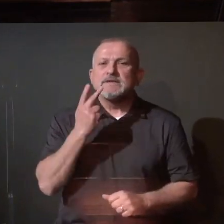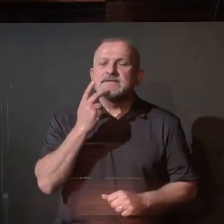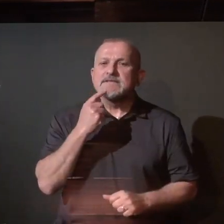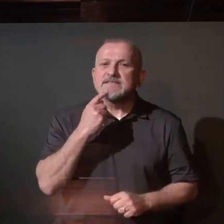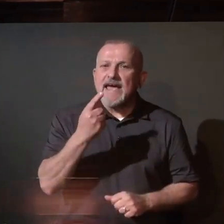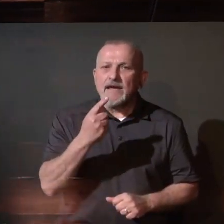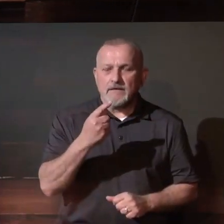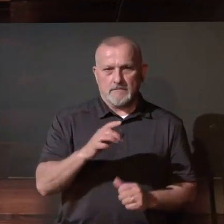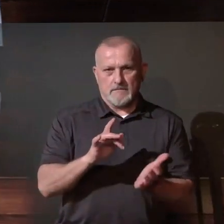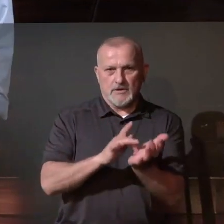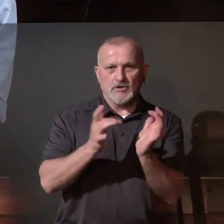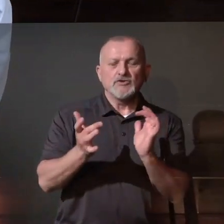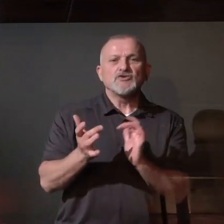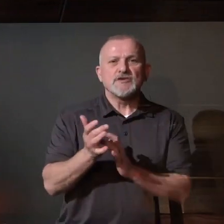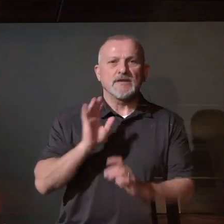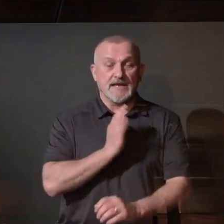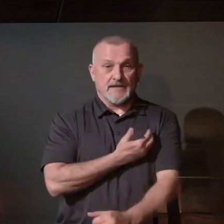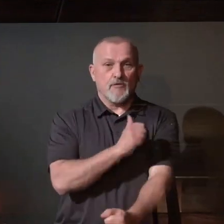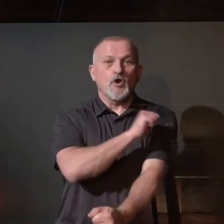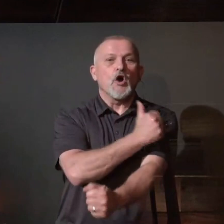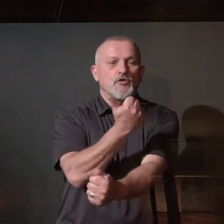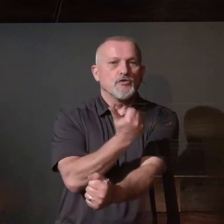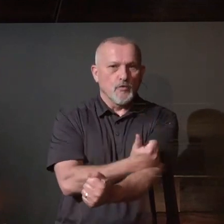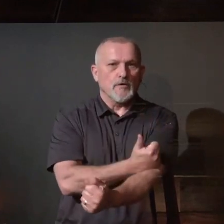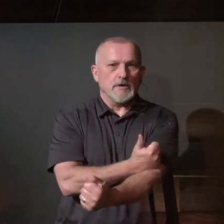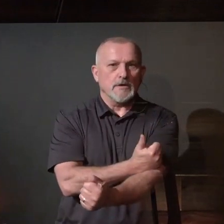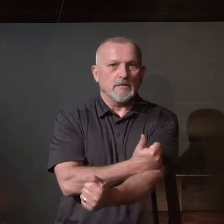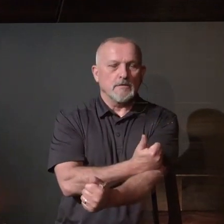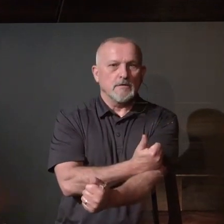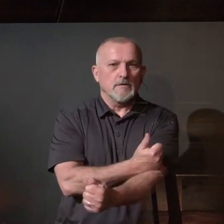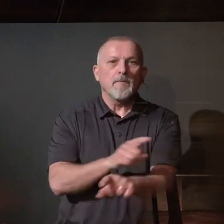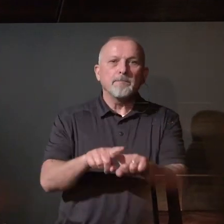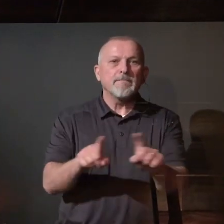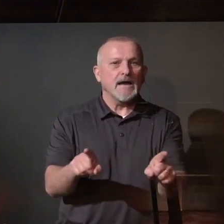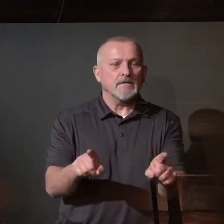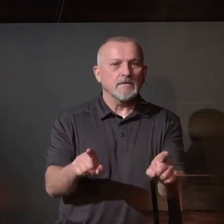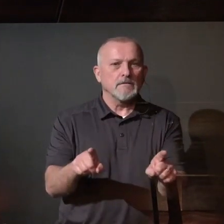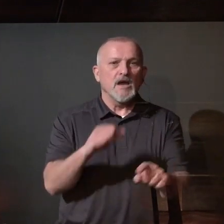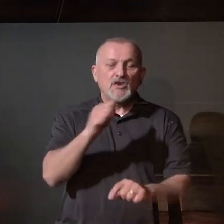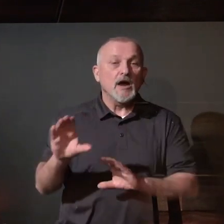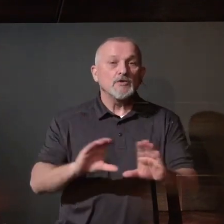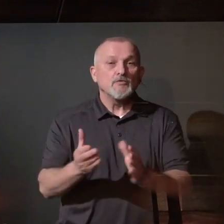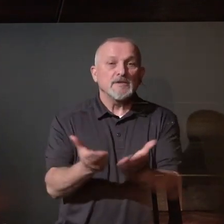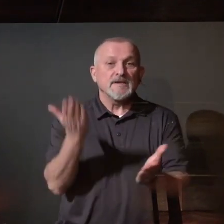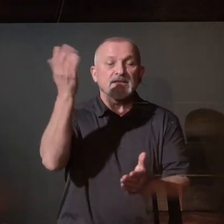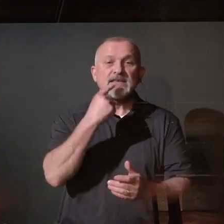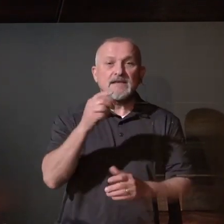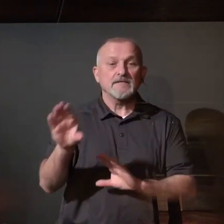that Jesus is our authority and yet not do what he said